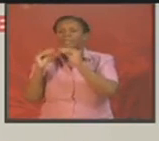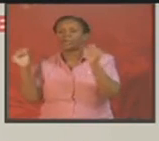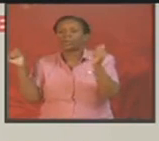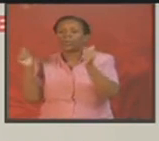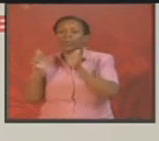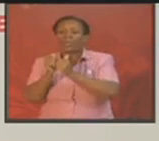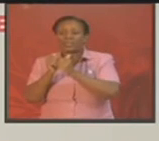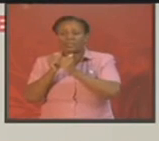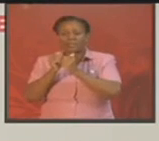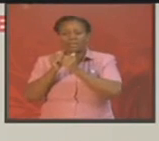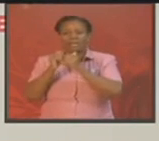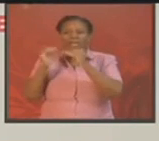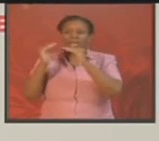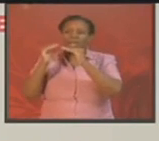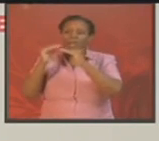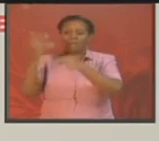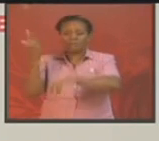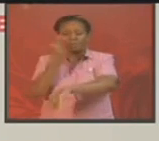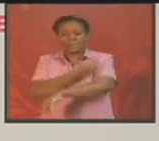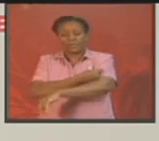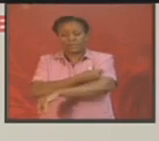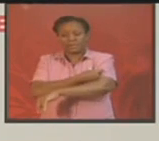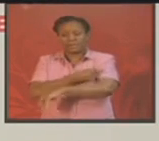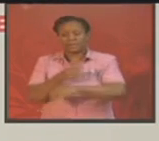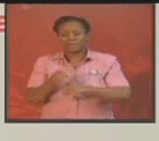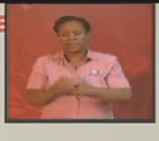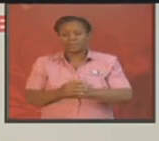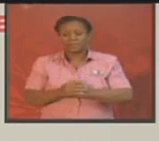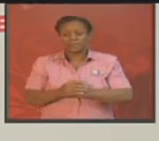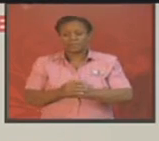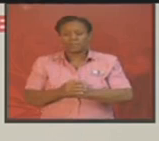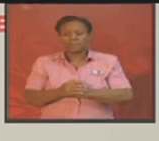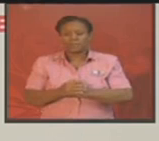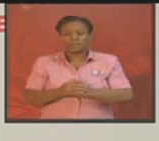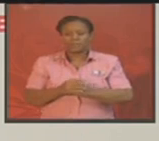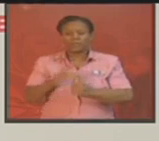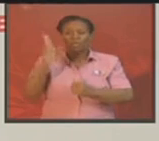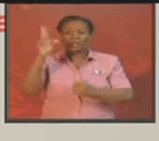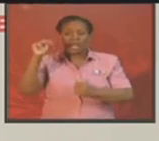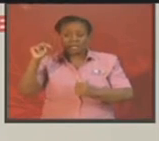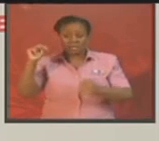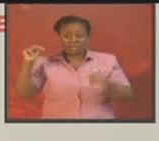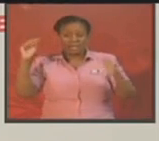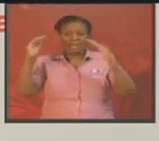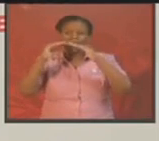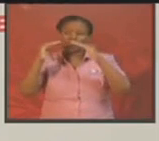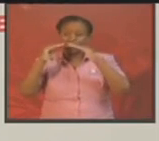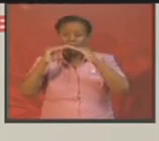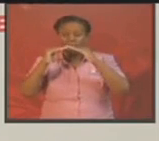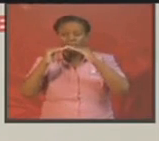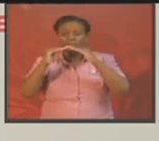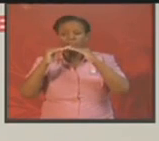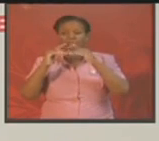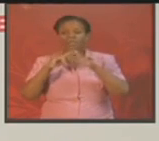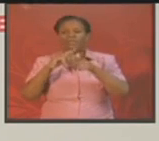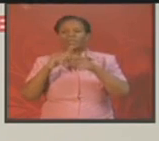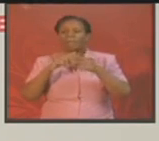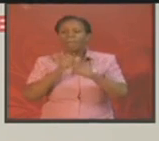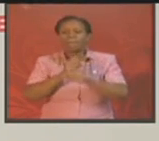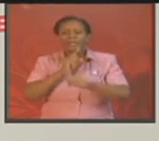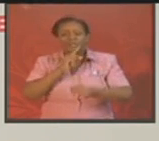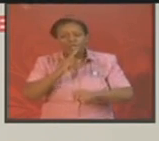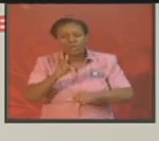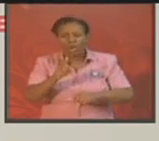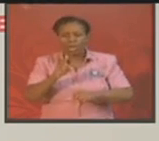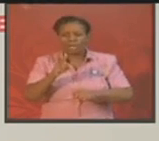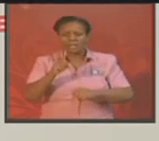for equity, the calls by the United Nations General Secretary. I am confident that once we get